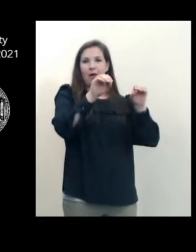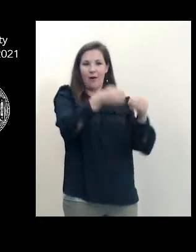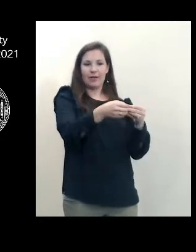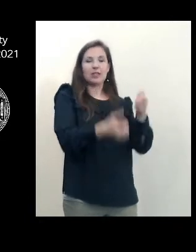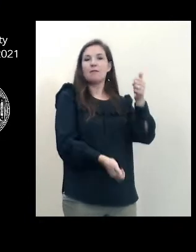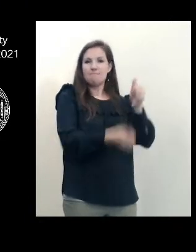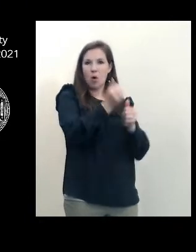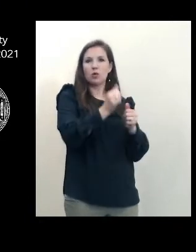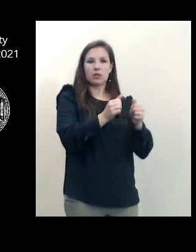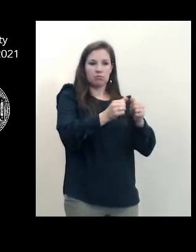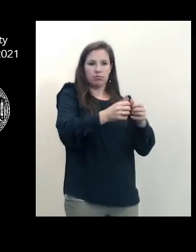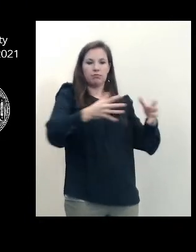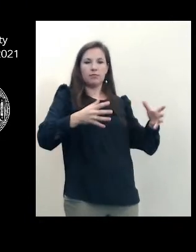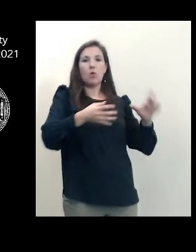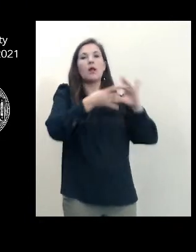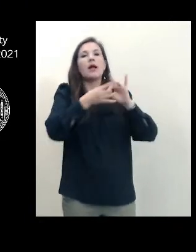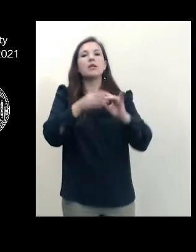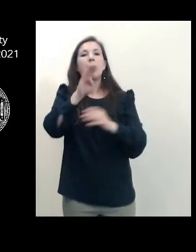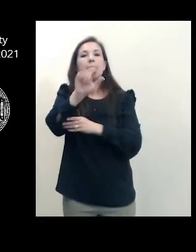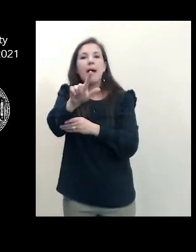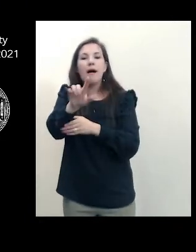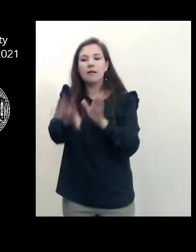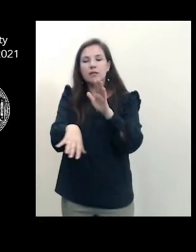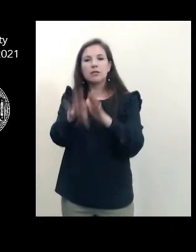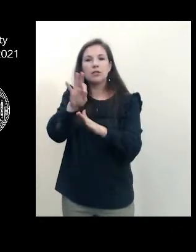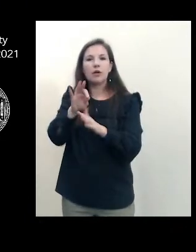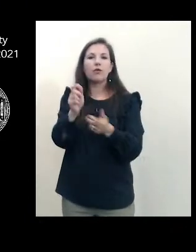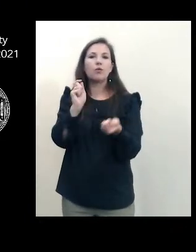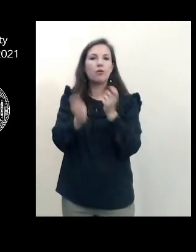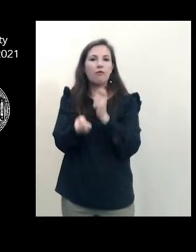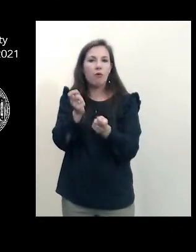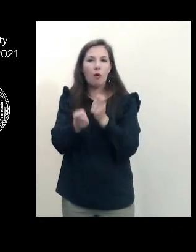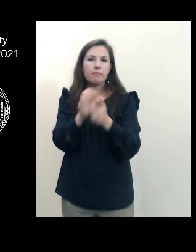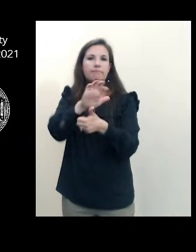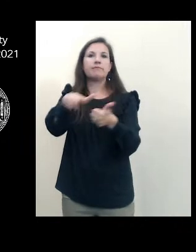all related to bail and discovery reform challenges that have come up.